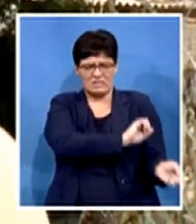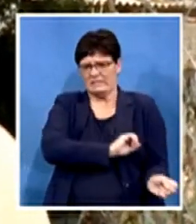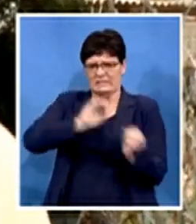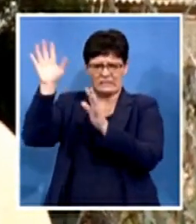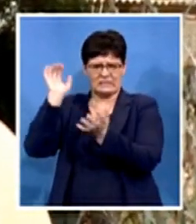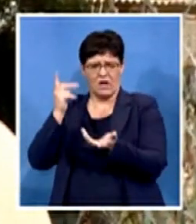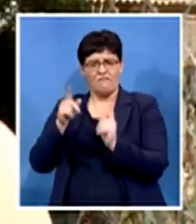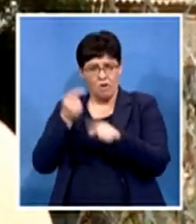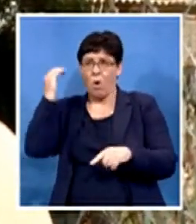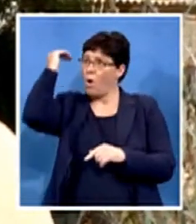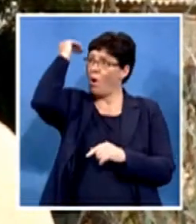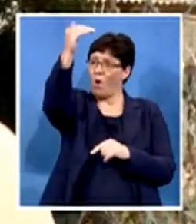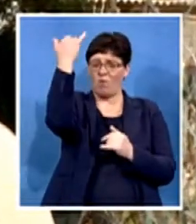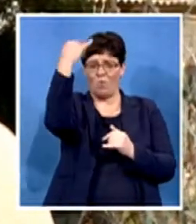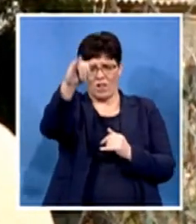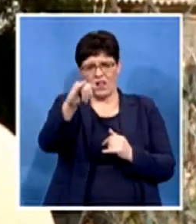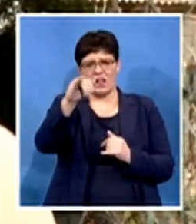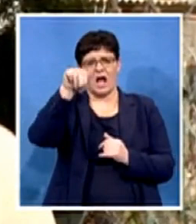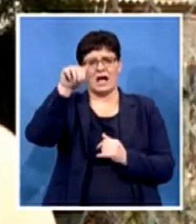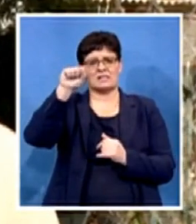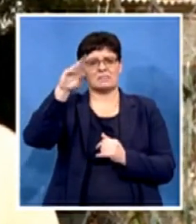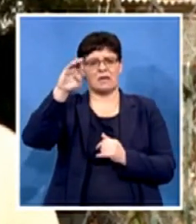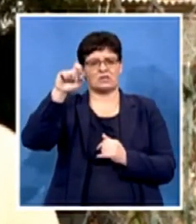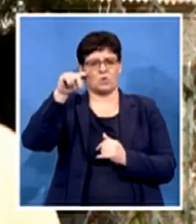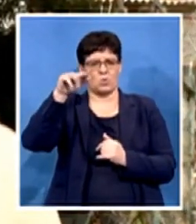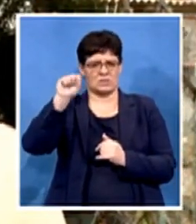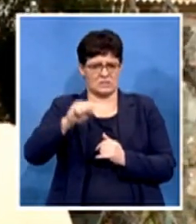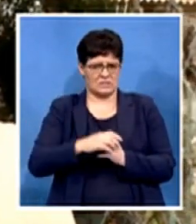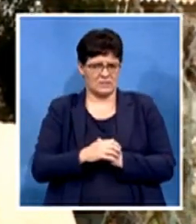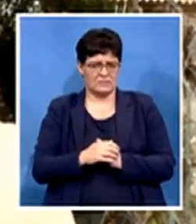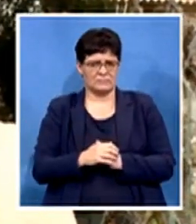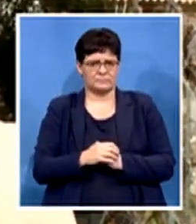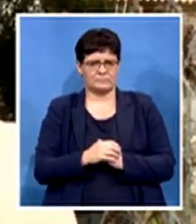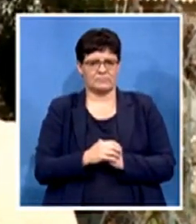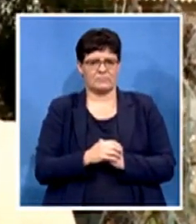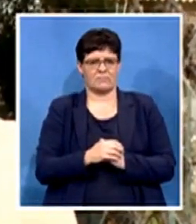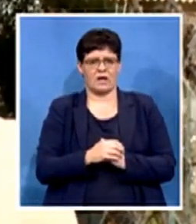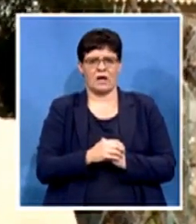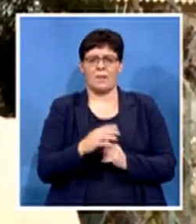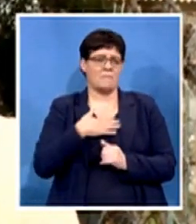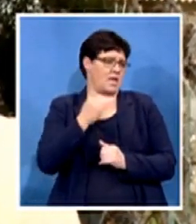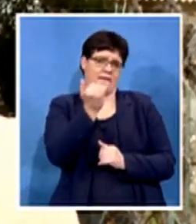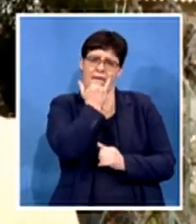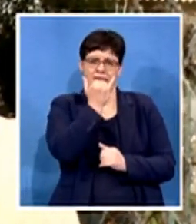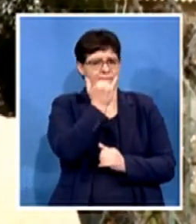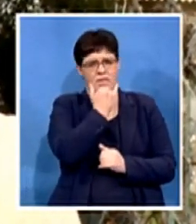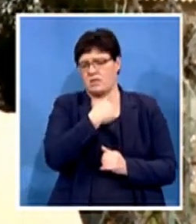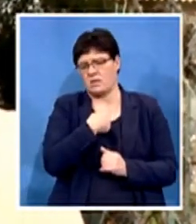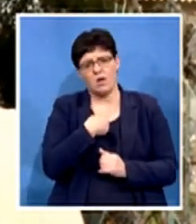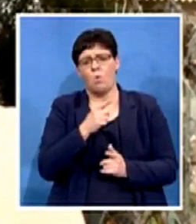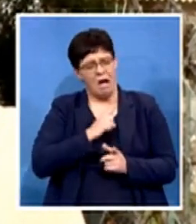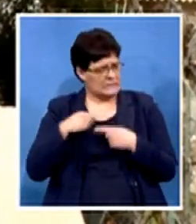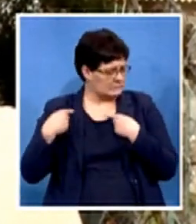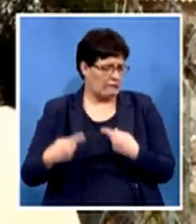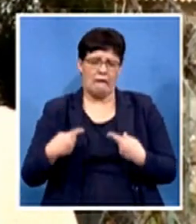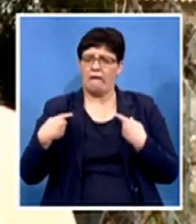this issue of asbestos roofs? I'm very glad, because we are struggling. Uh-huh. What is it